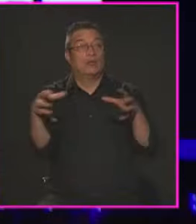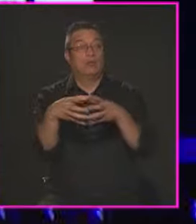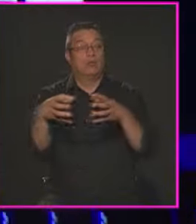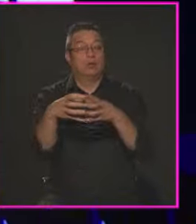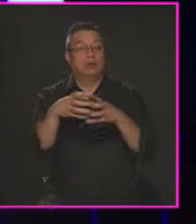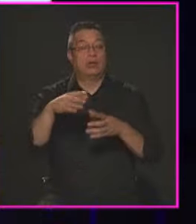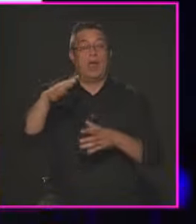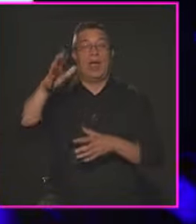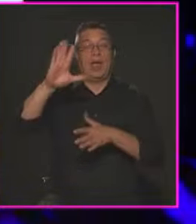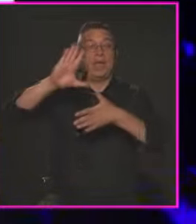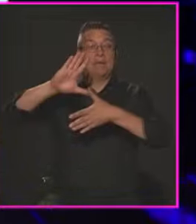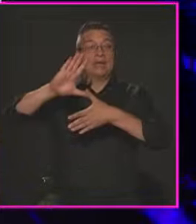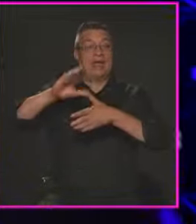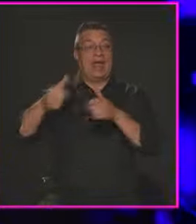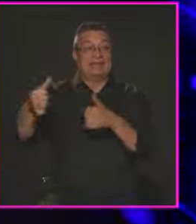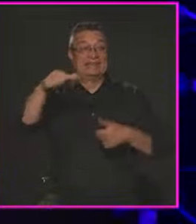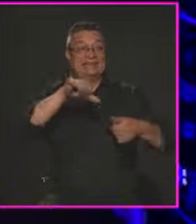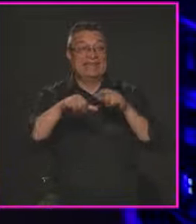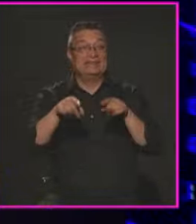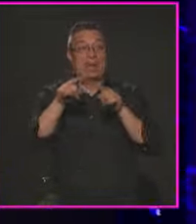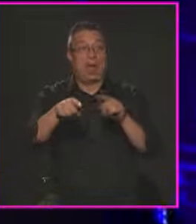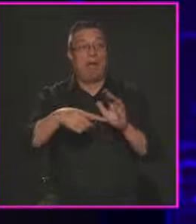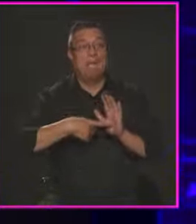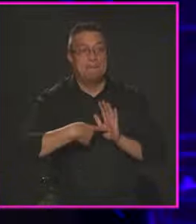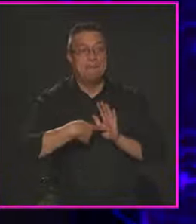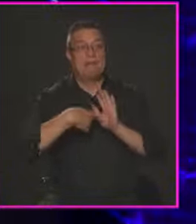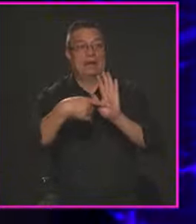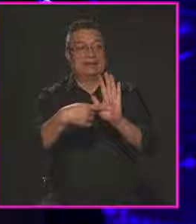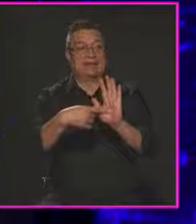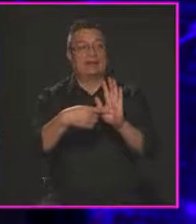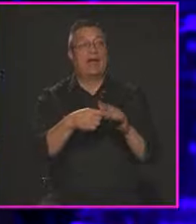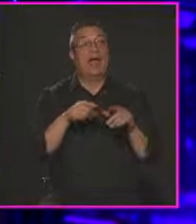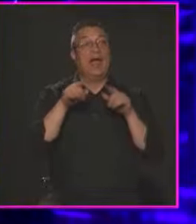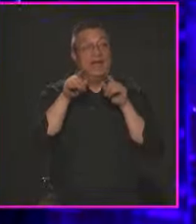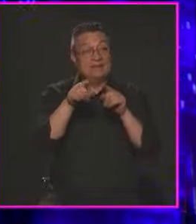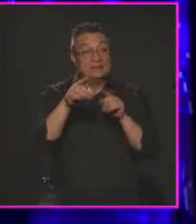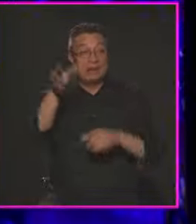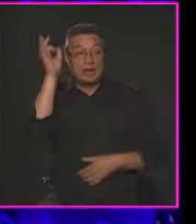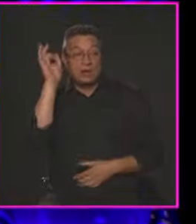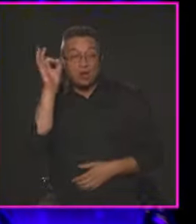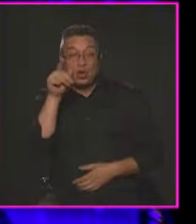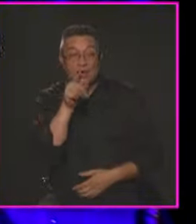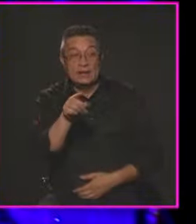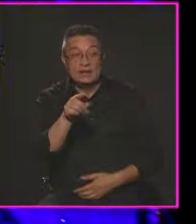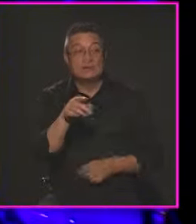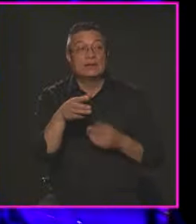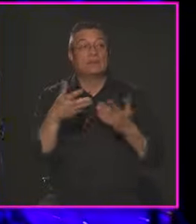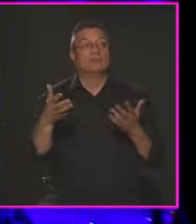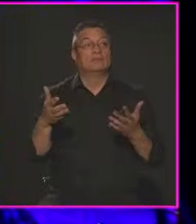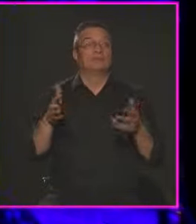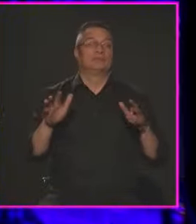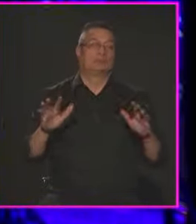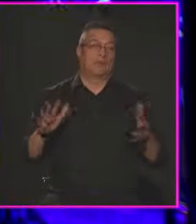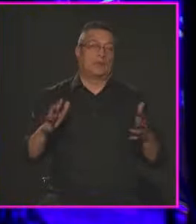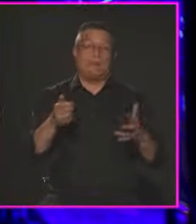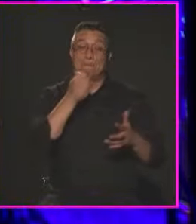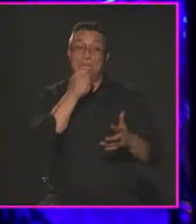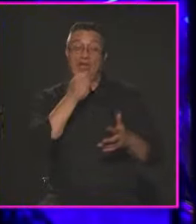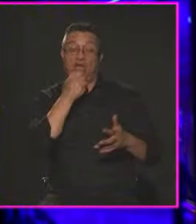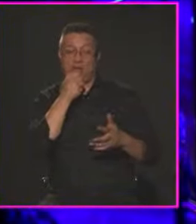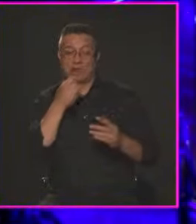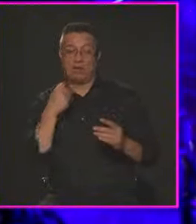and this meeting was attended by a journalist who wrote this very strange article. "We are all radio